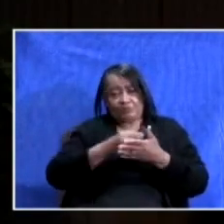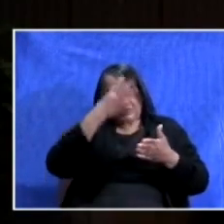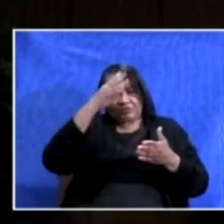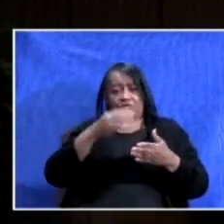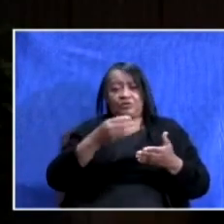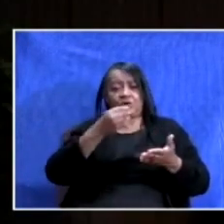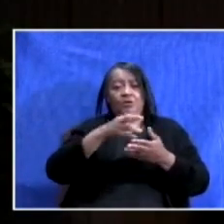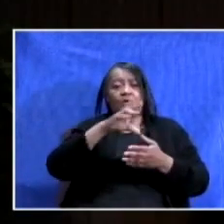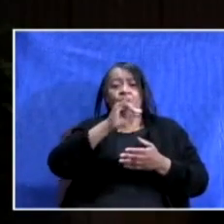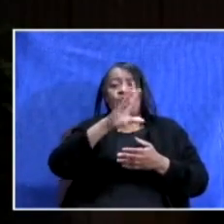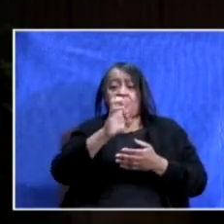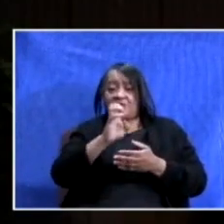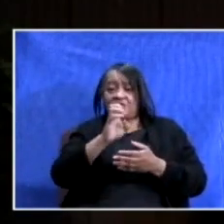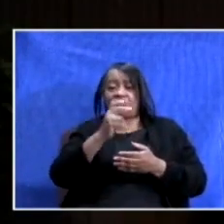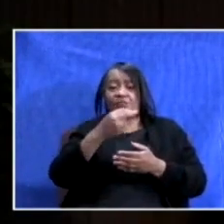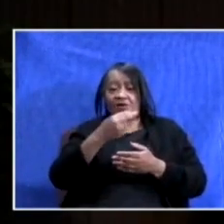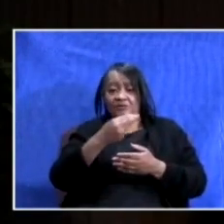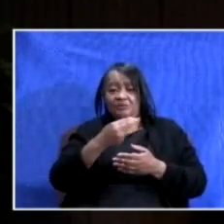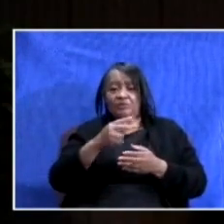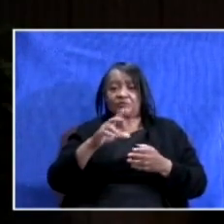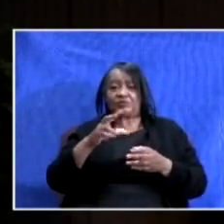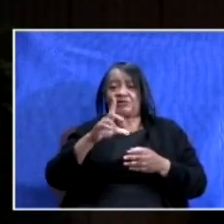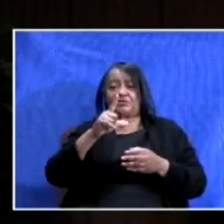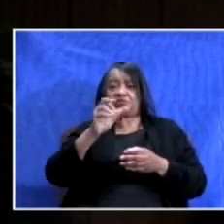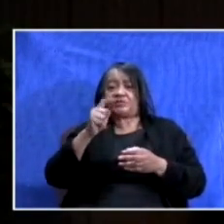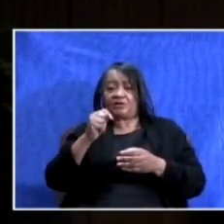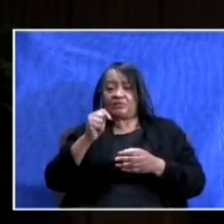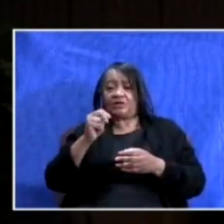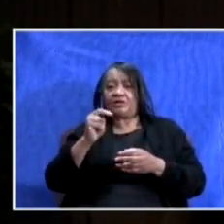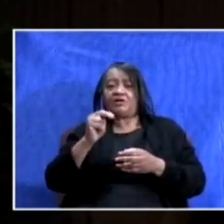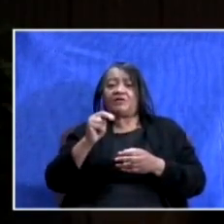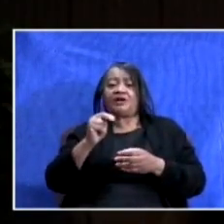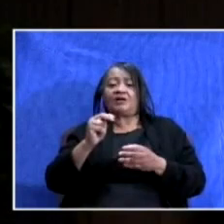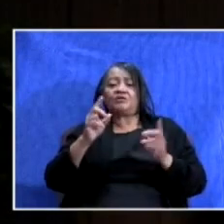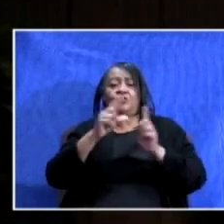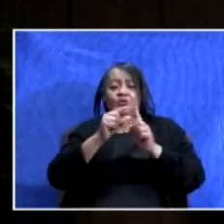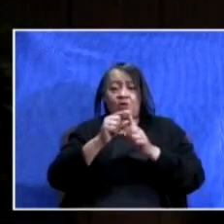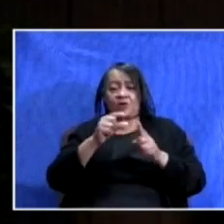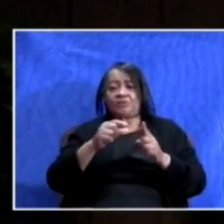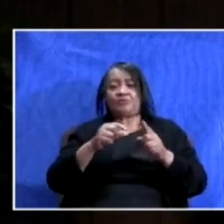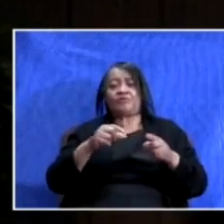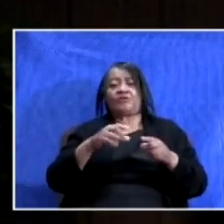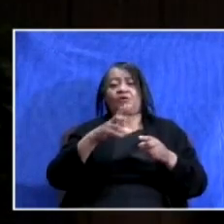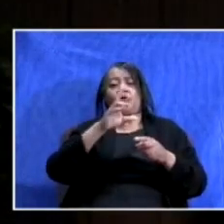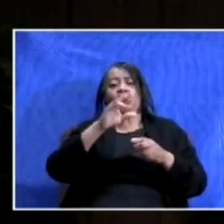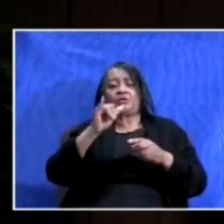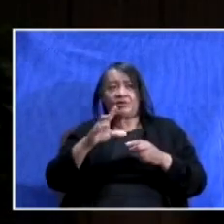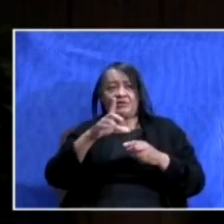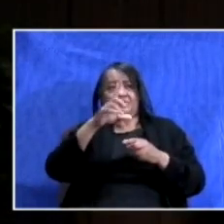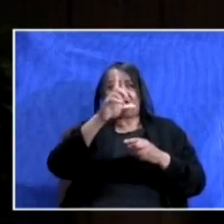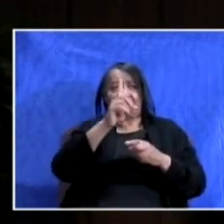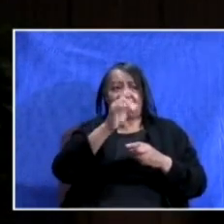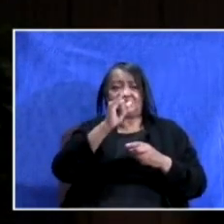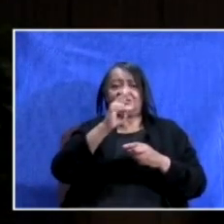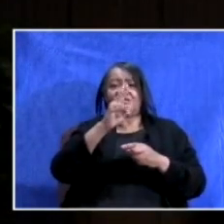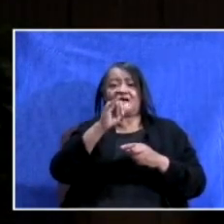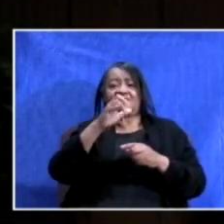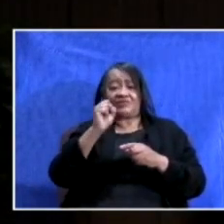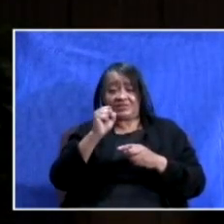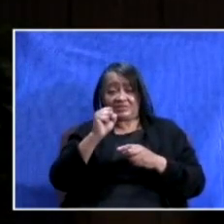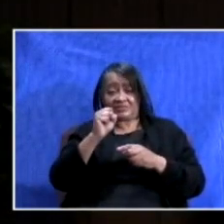word rich, the Latin word for rich is dives. So we just call this rich man